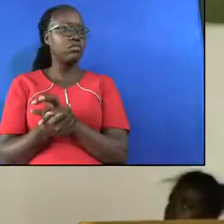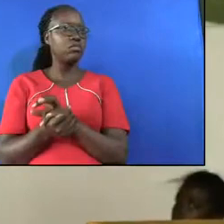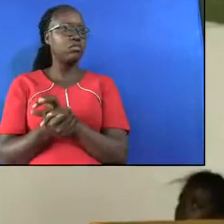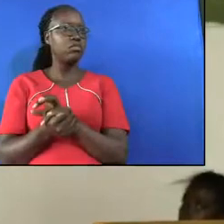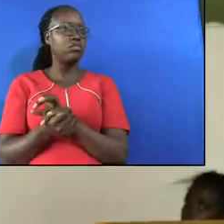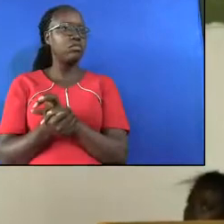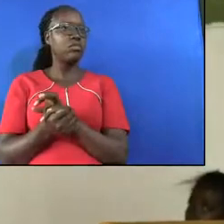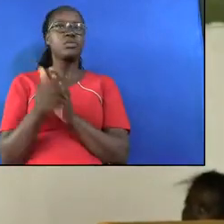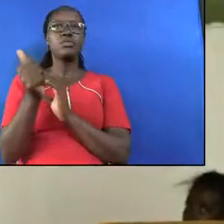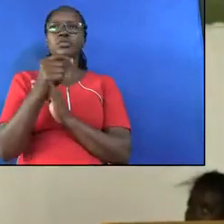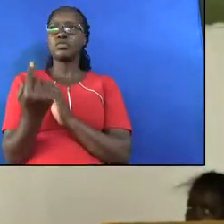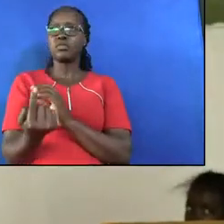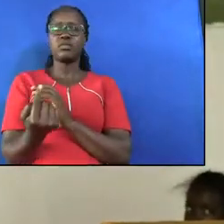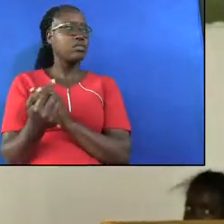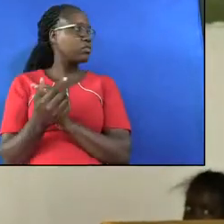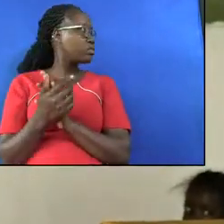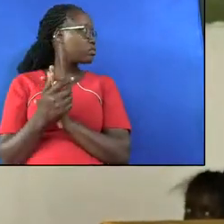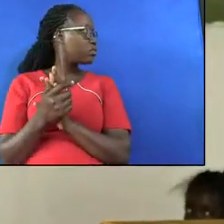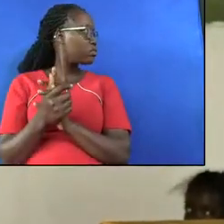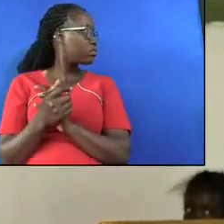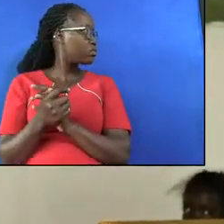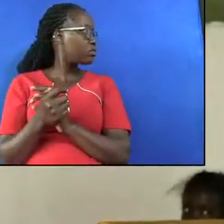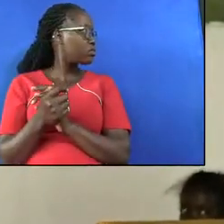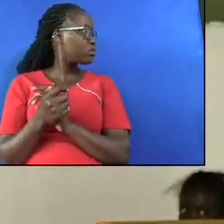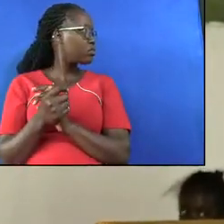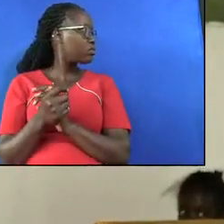from being harmed. Someone else shout yes.